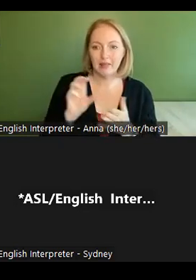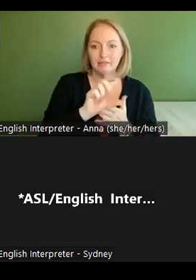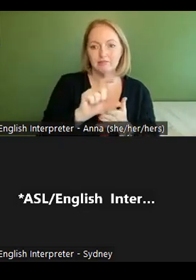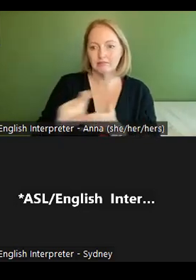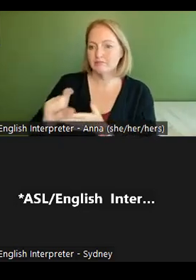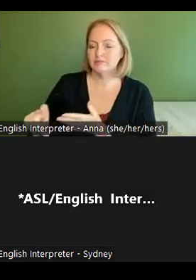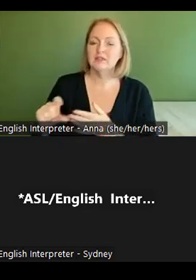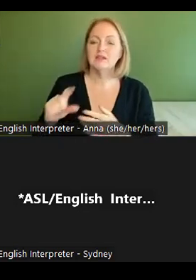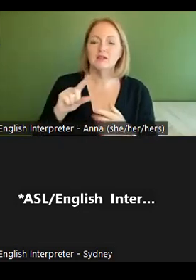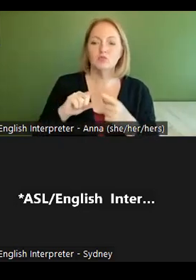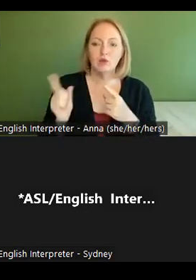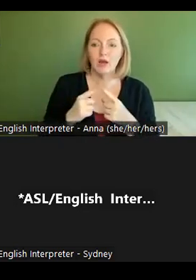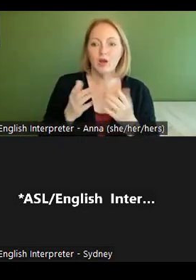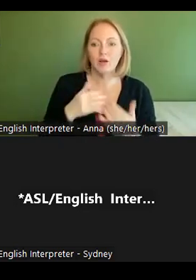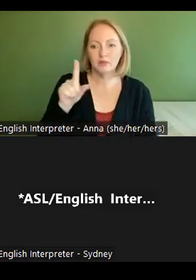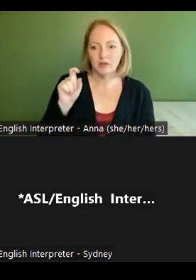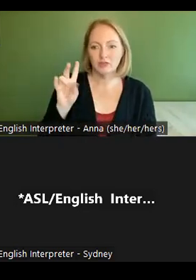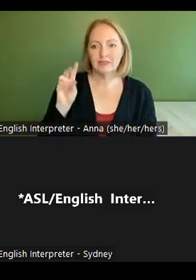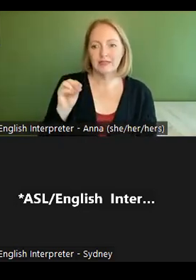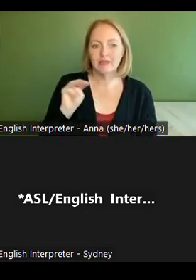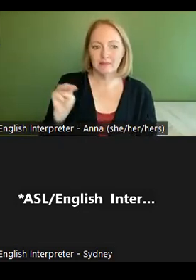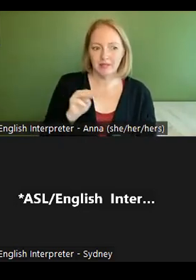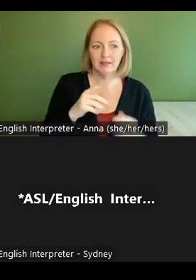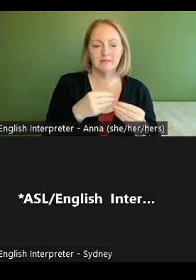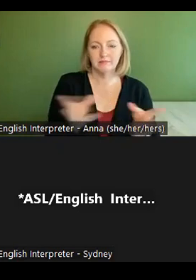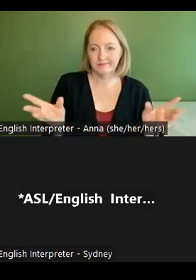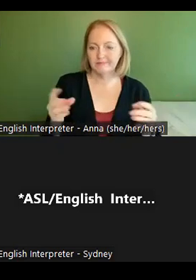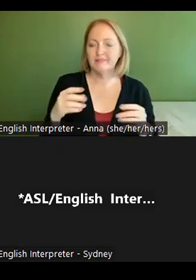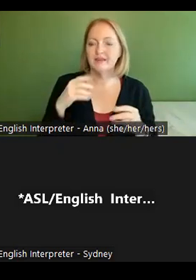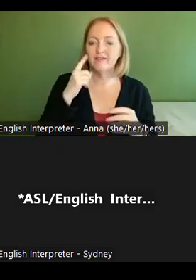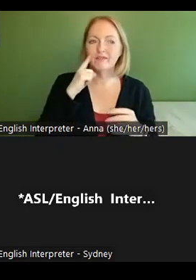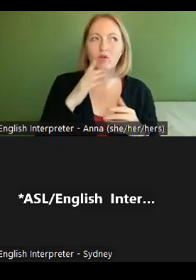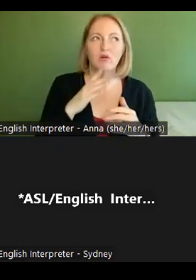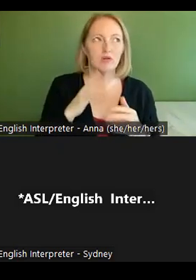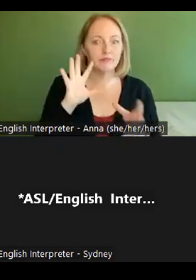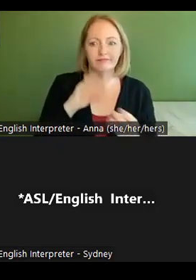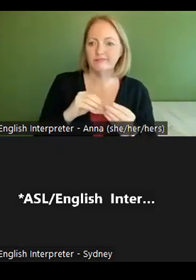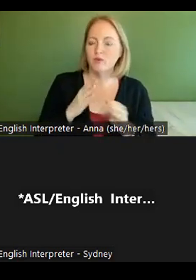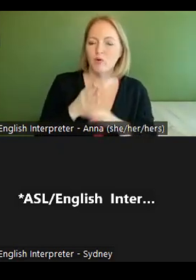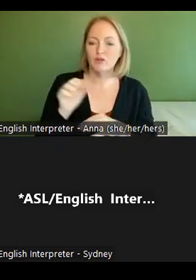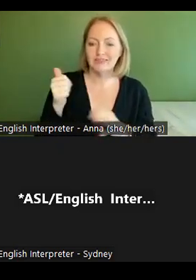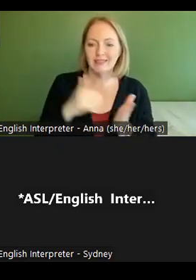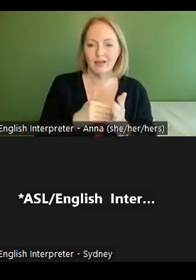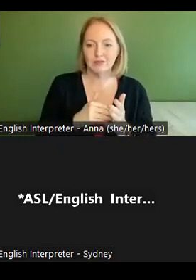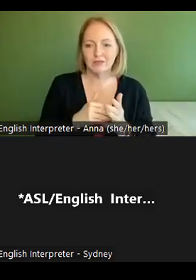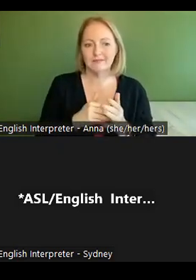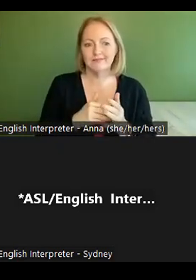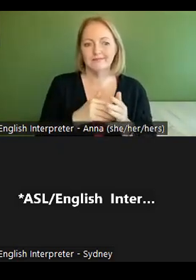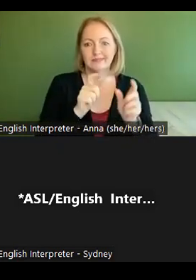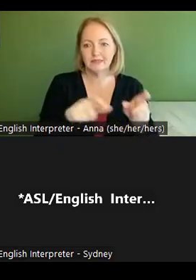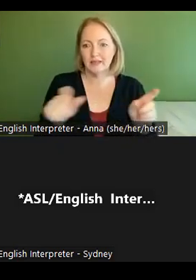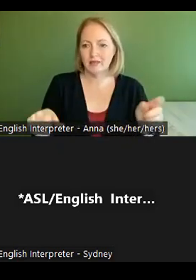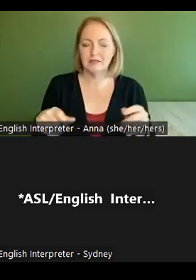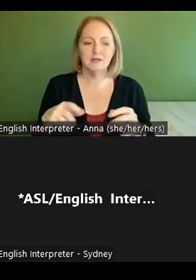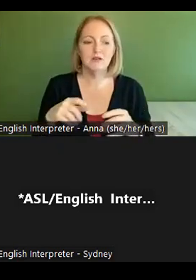during round 2, almost 170 million was awarded for just over 10,000 slots. All round 1